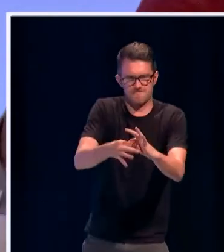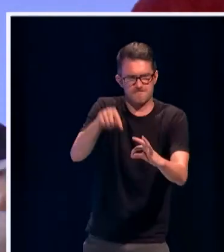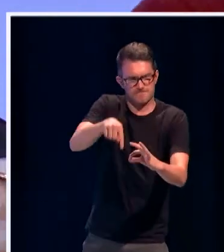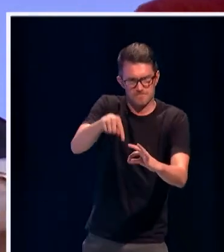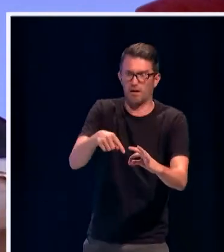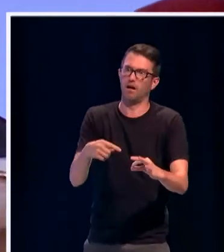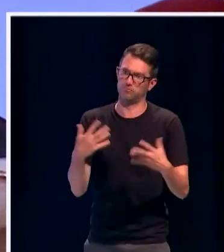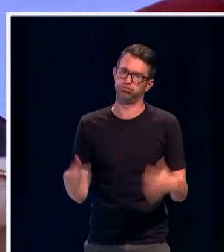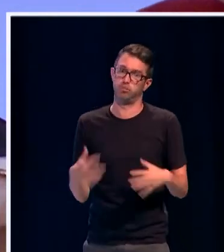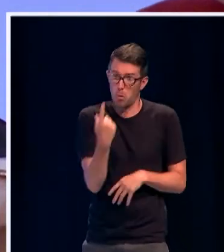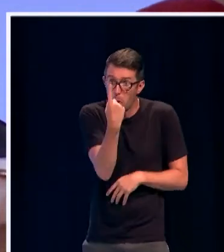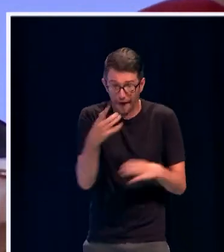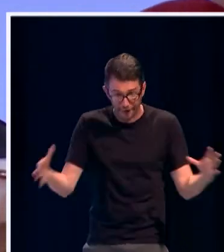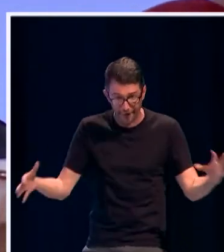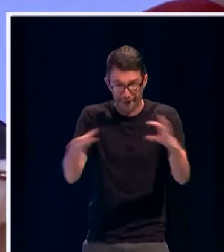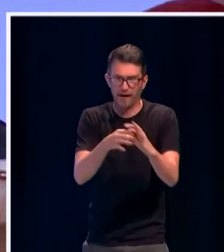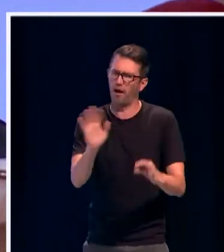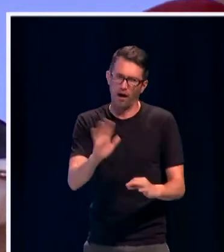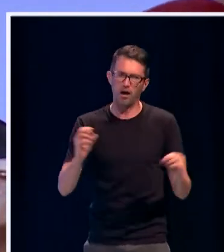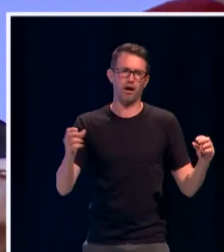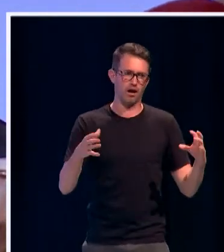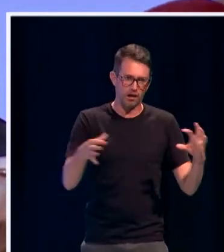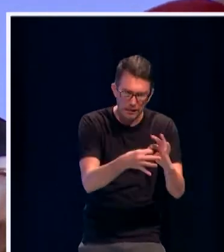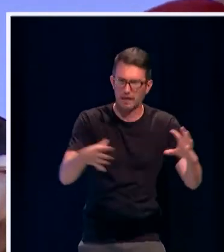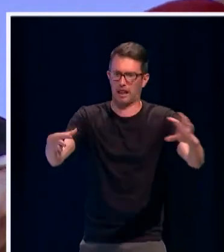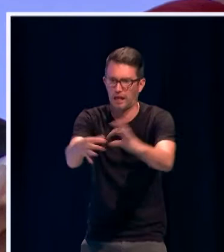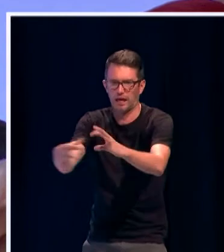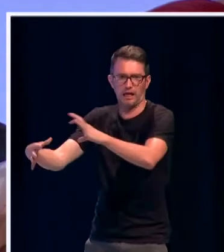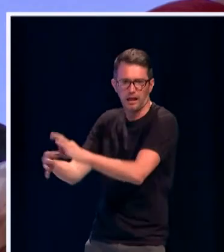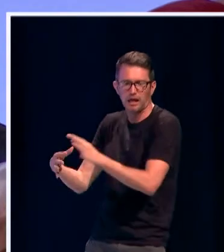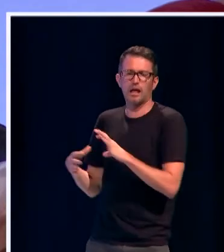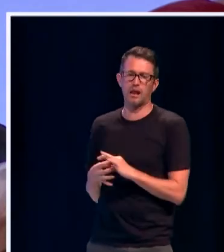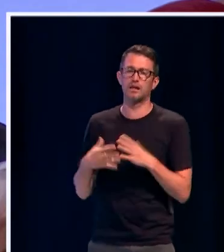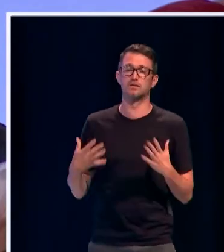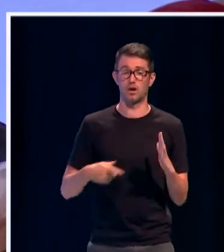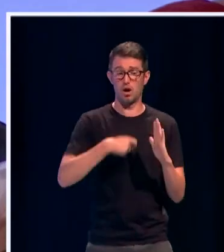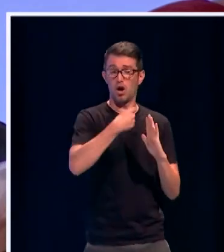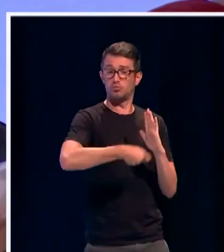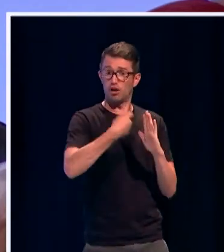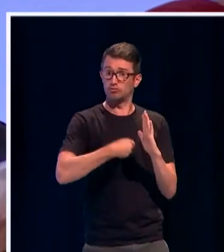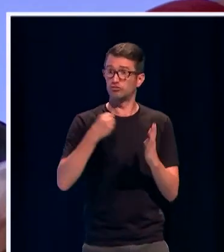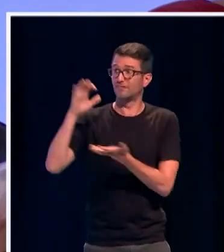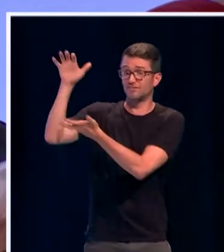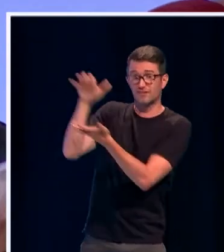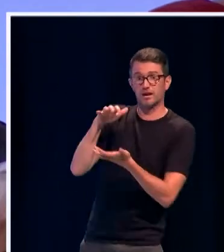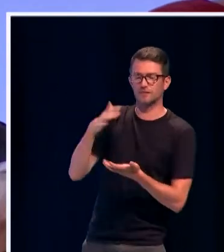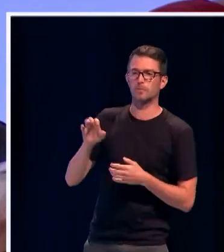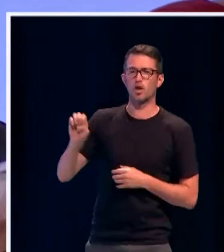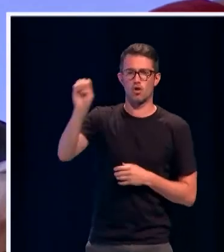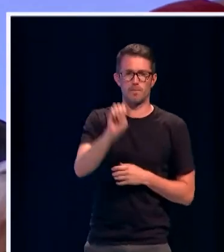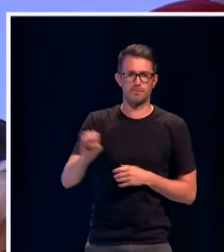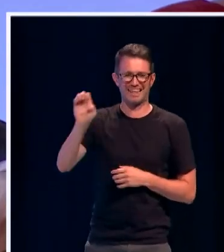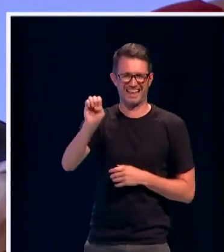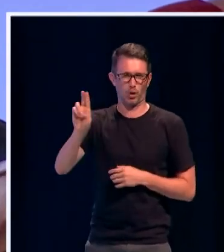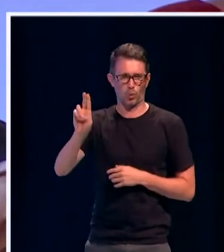This is a project that is funded by the European Union and is